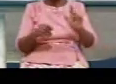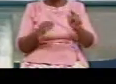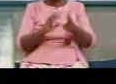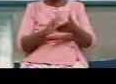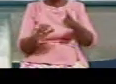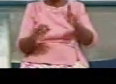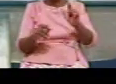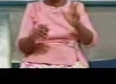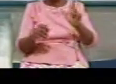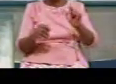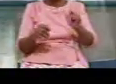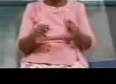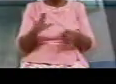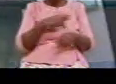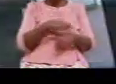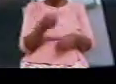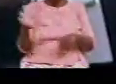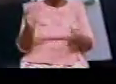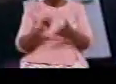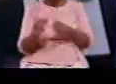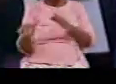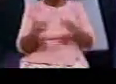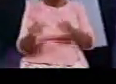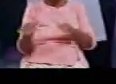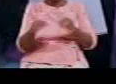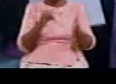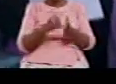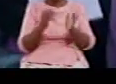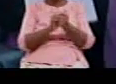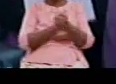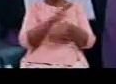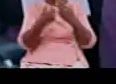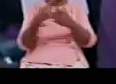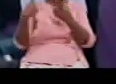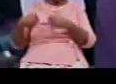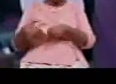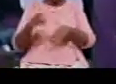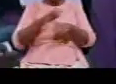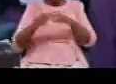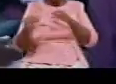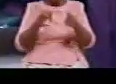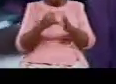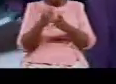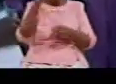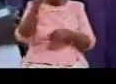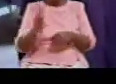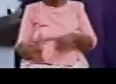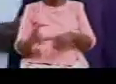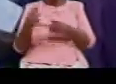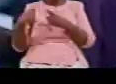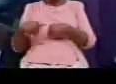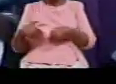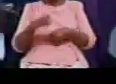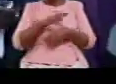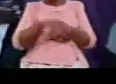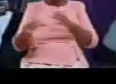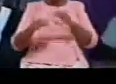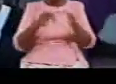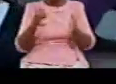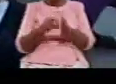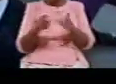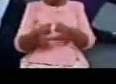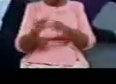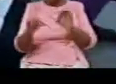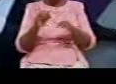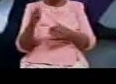verse 23, and whatsoever ye do, do it heartily. Don't do it half-heartedly. Don't do it as if, you know, somebody